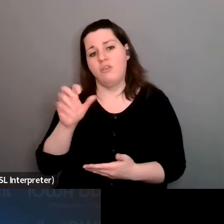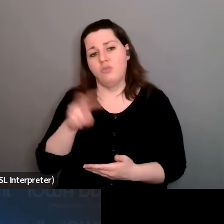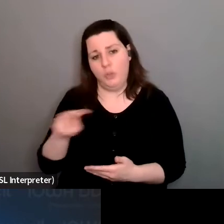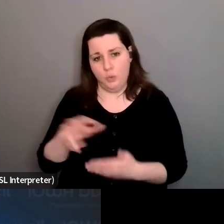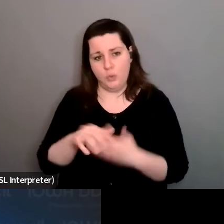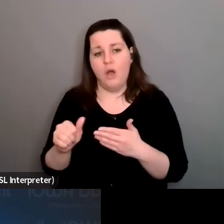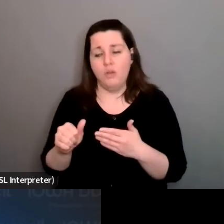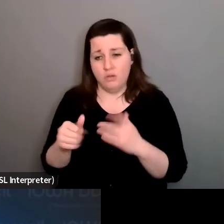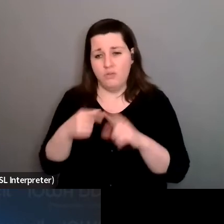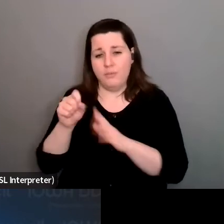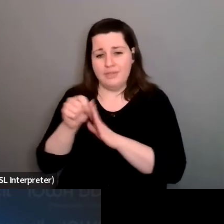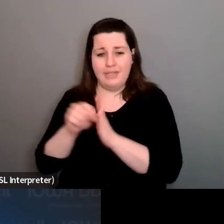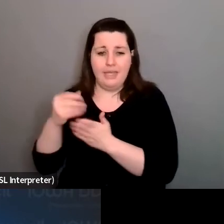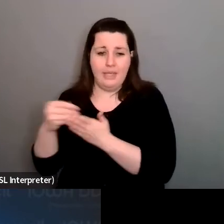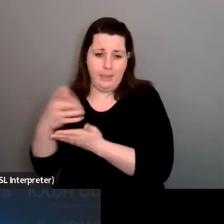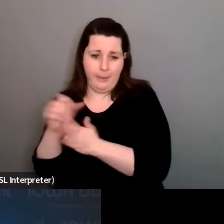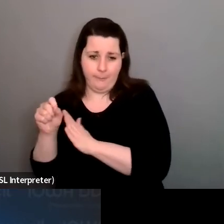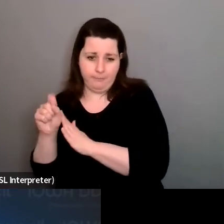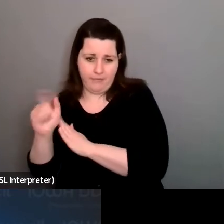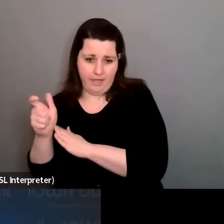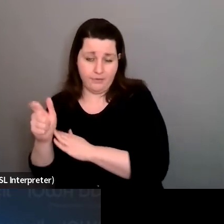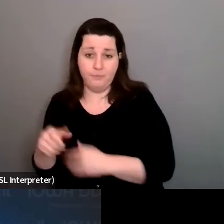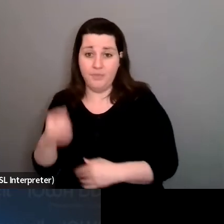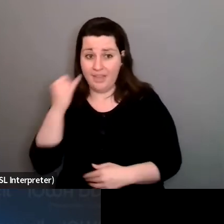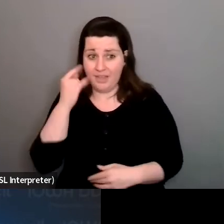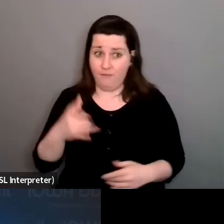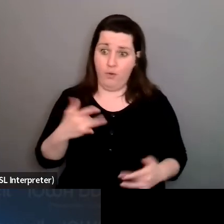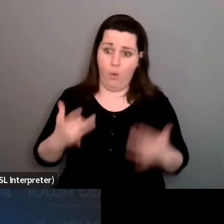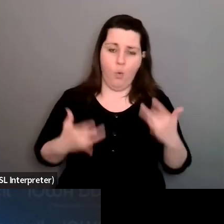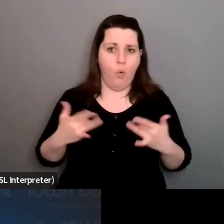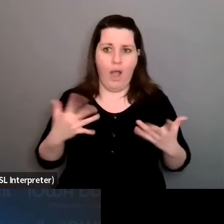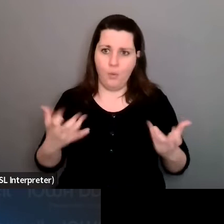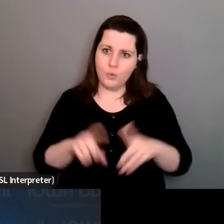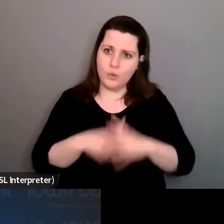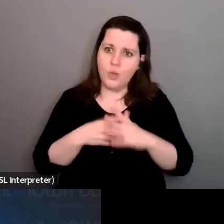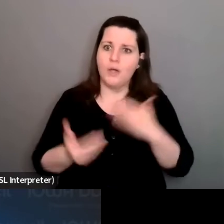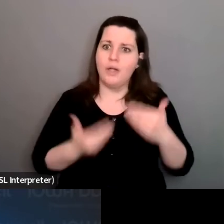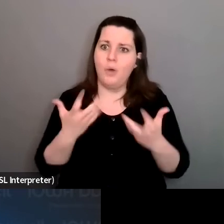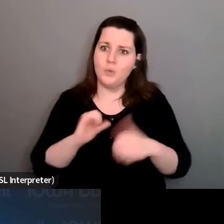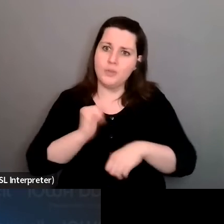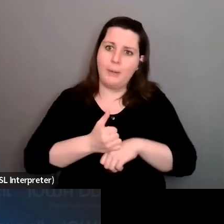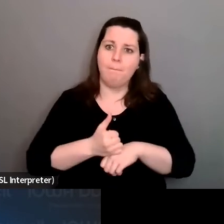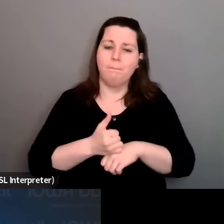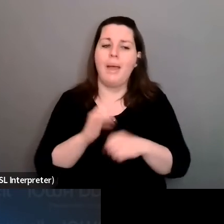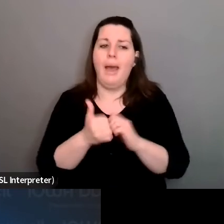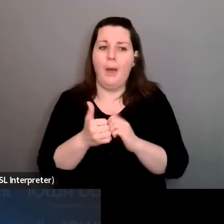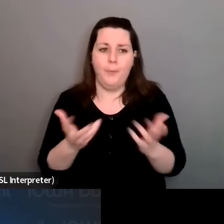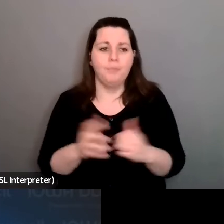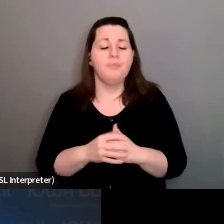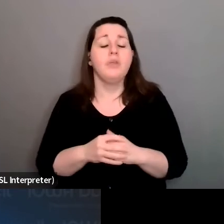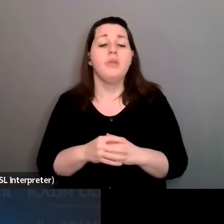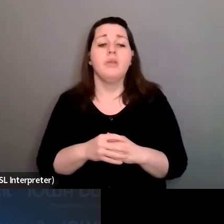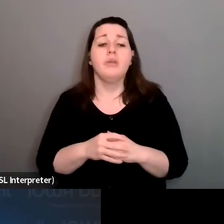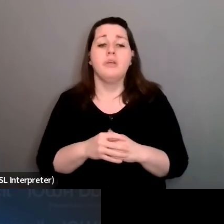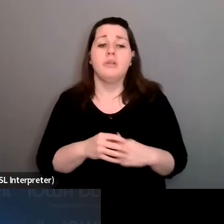income taxes. So if you're excited about this and say, I want to get going right now, how do I do that? The